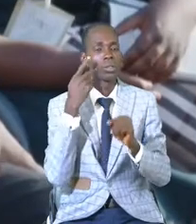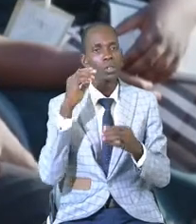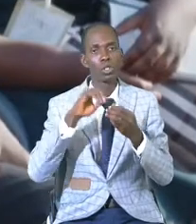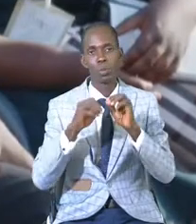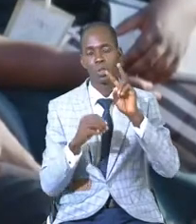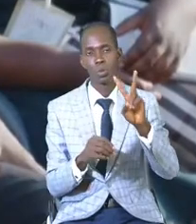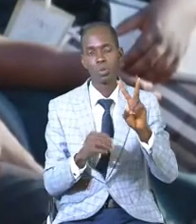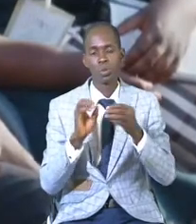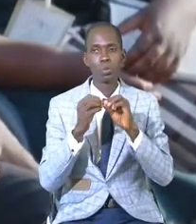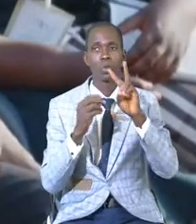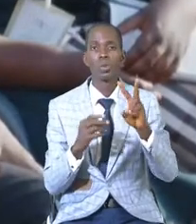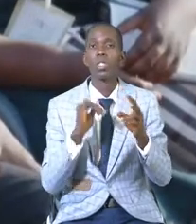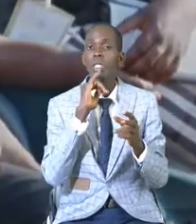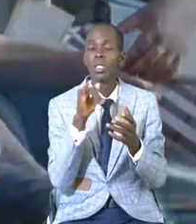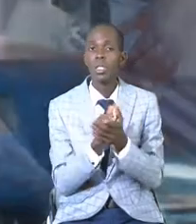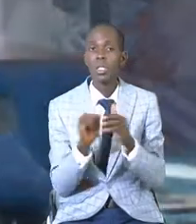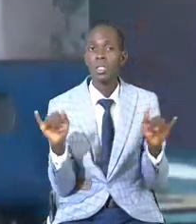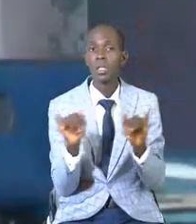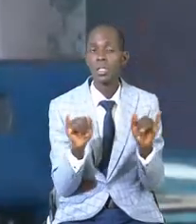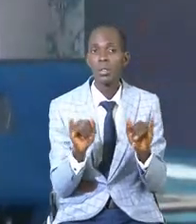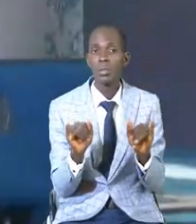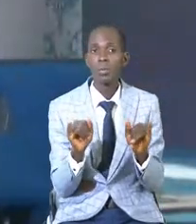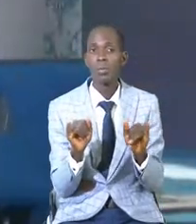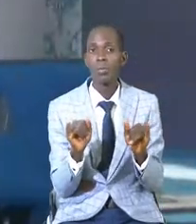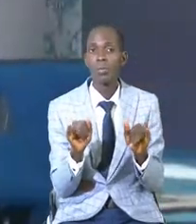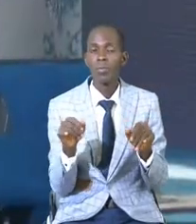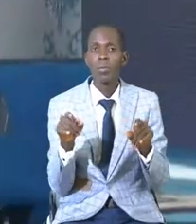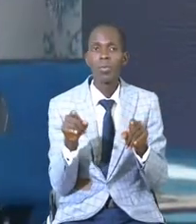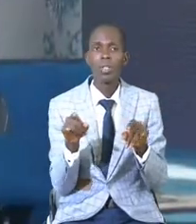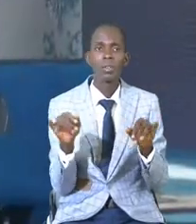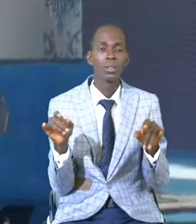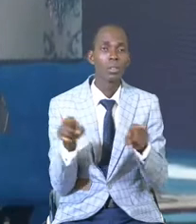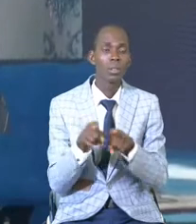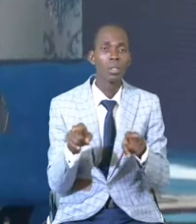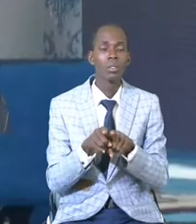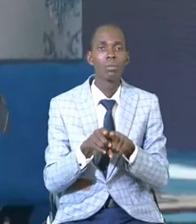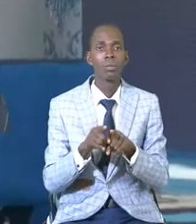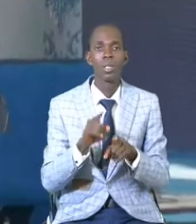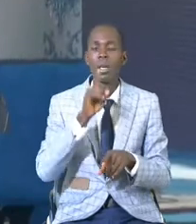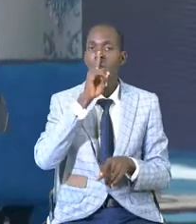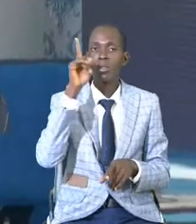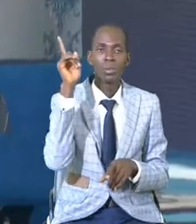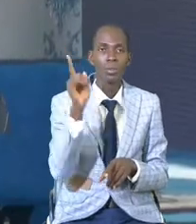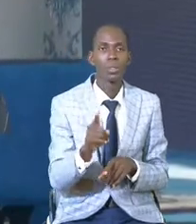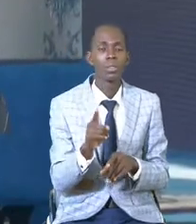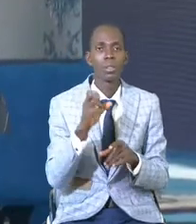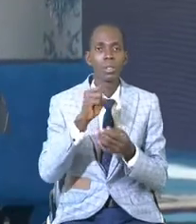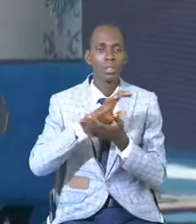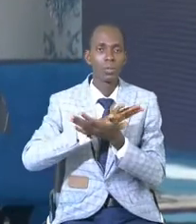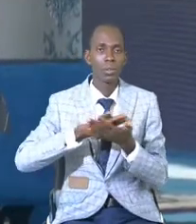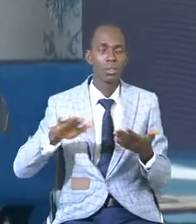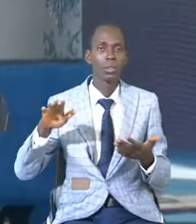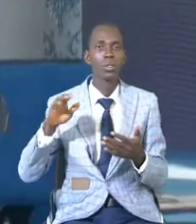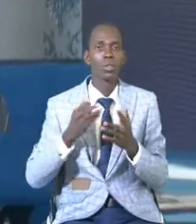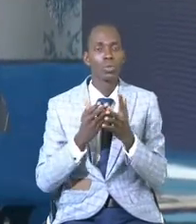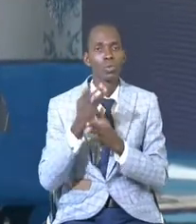Number two is such guaranteed sanctification through the